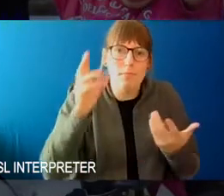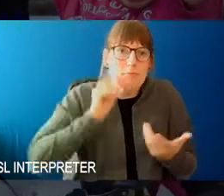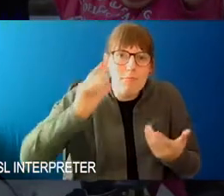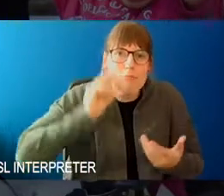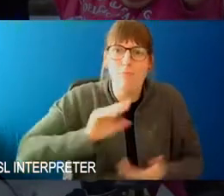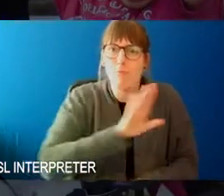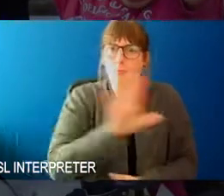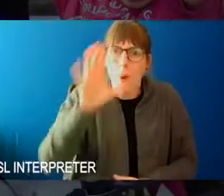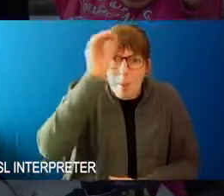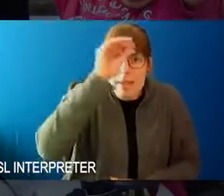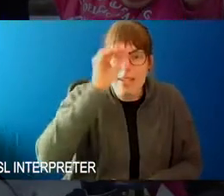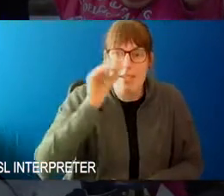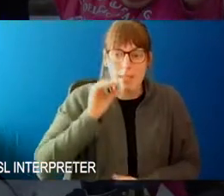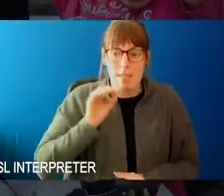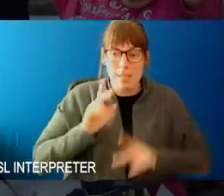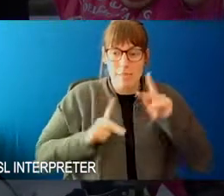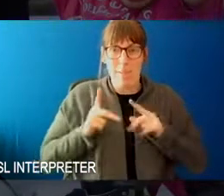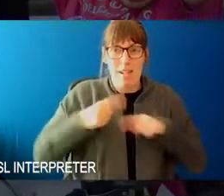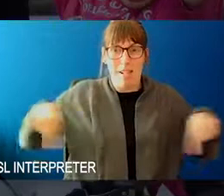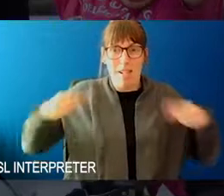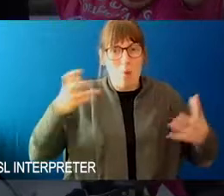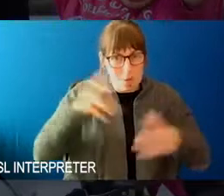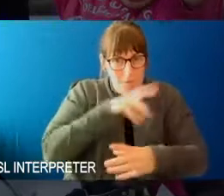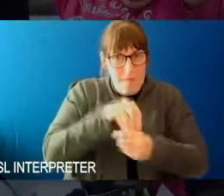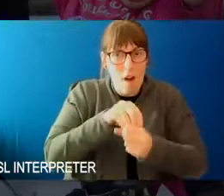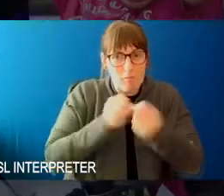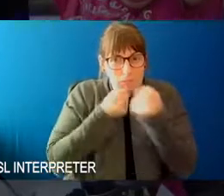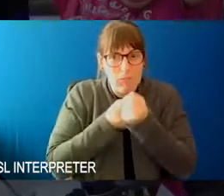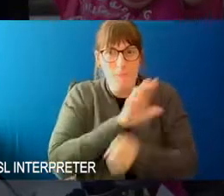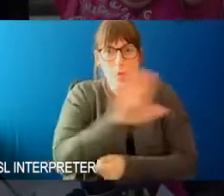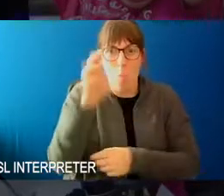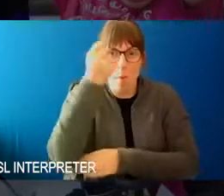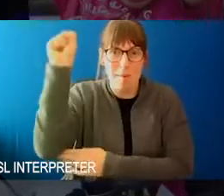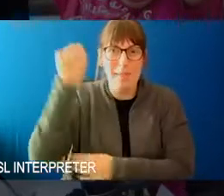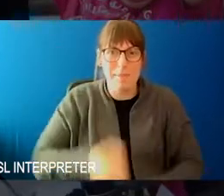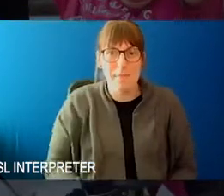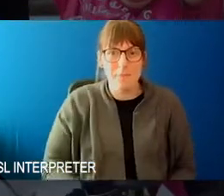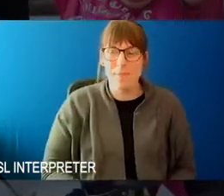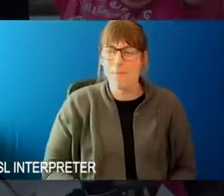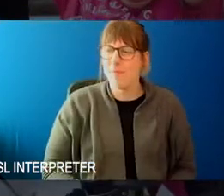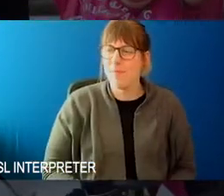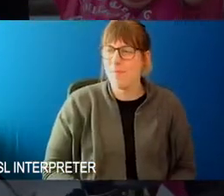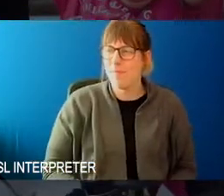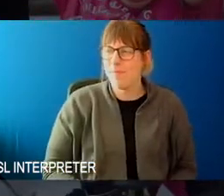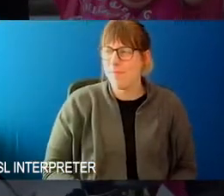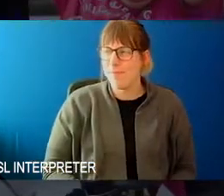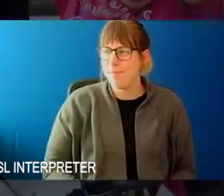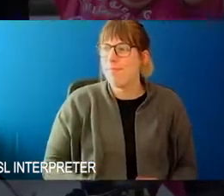your stories, because they too have direct need to be part of your movement.